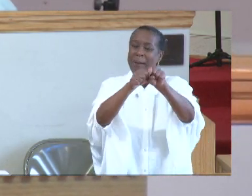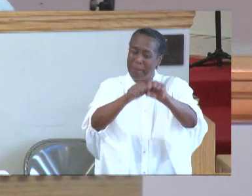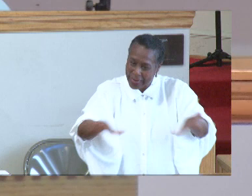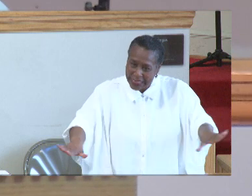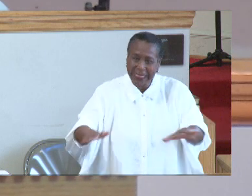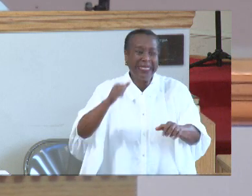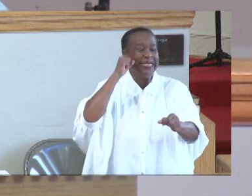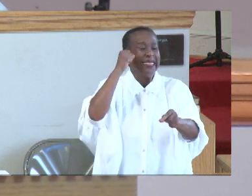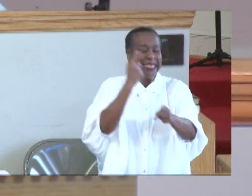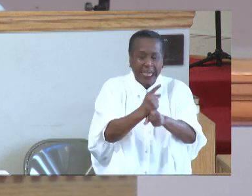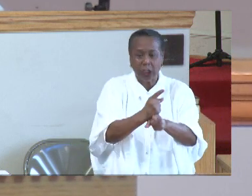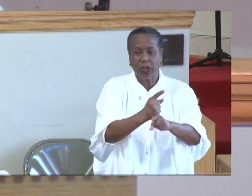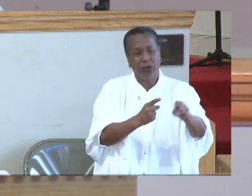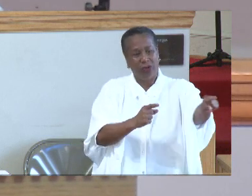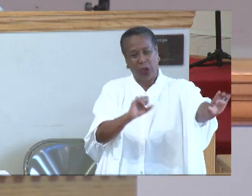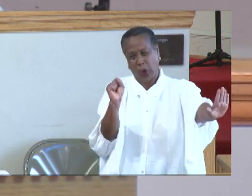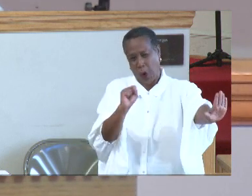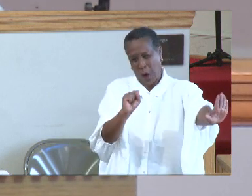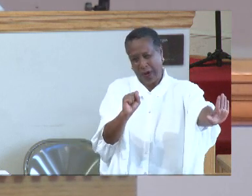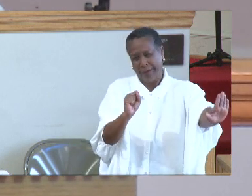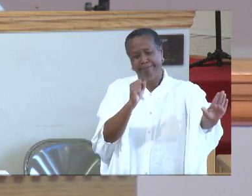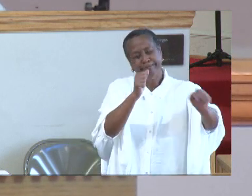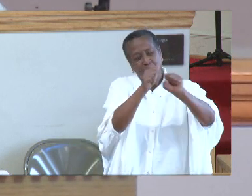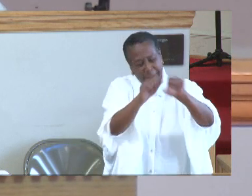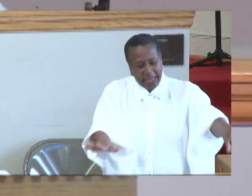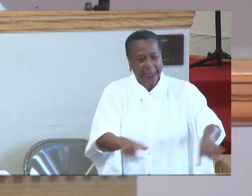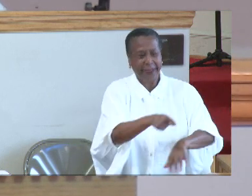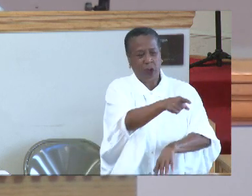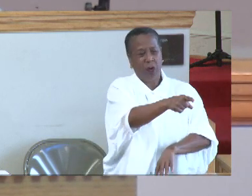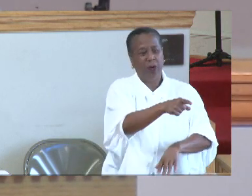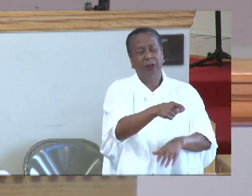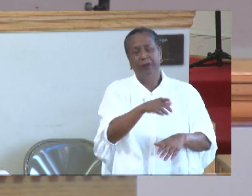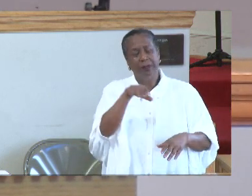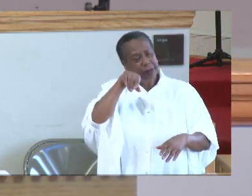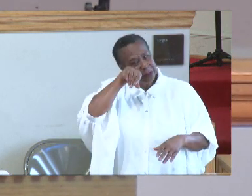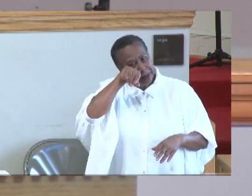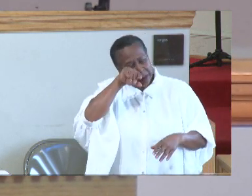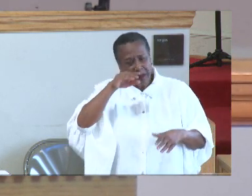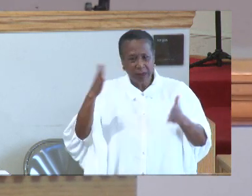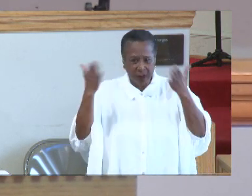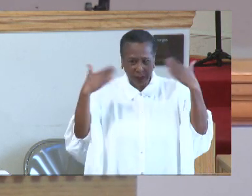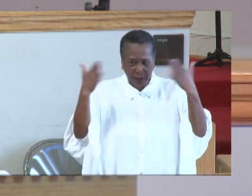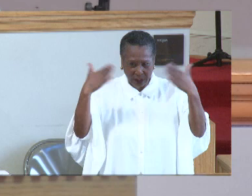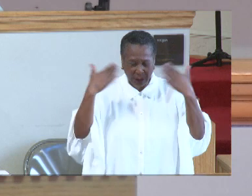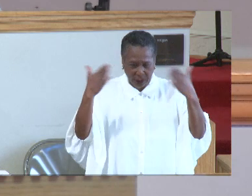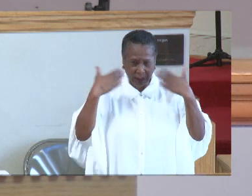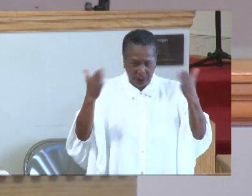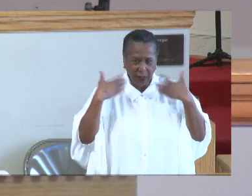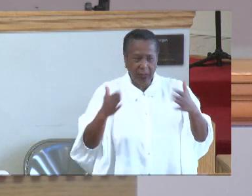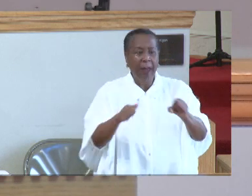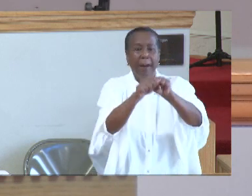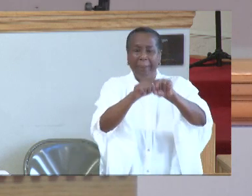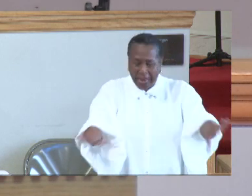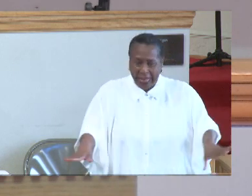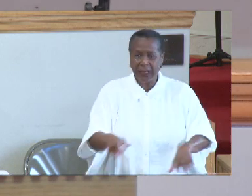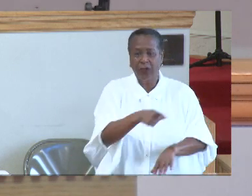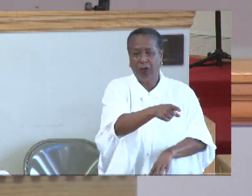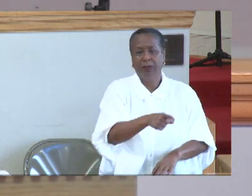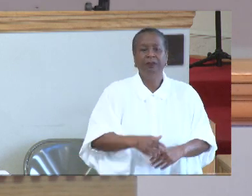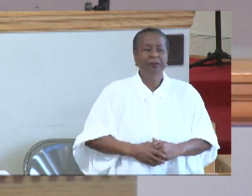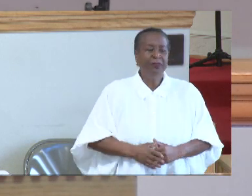Dudden, who has facilitated a move of God today.